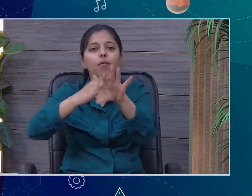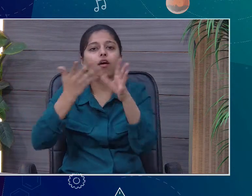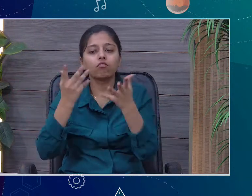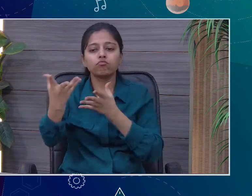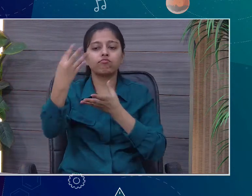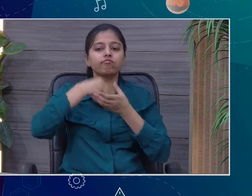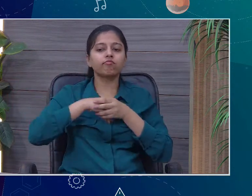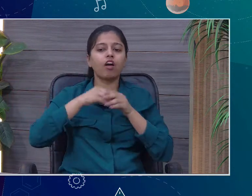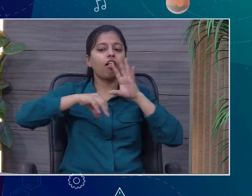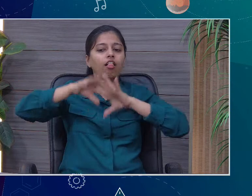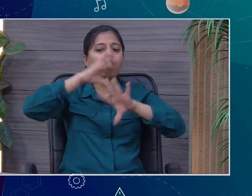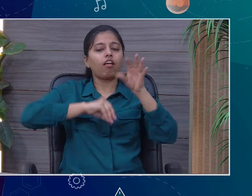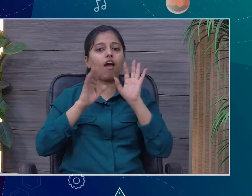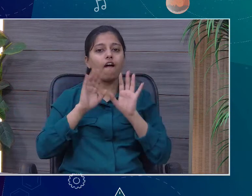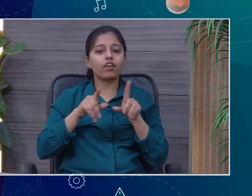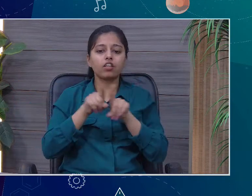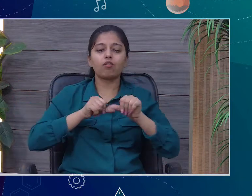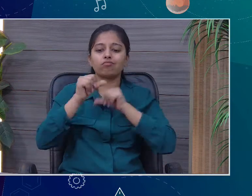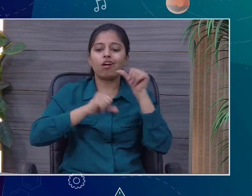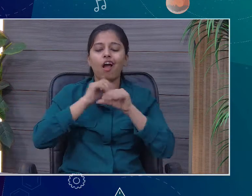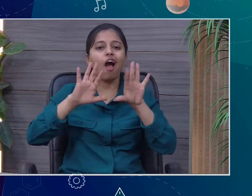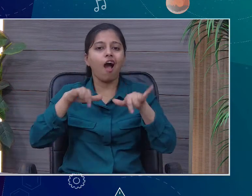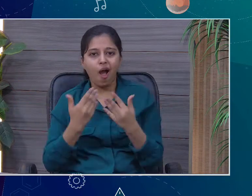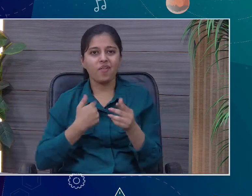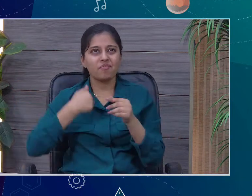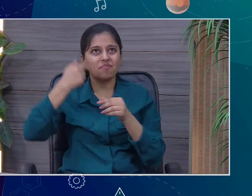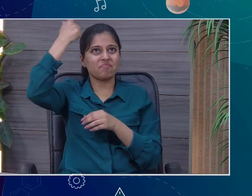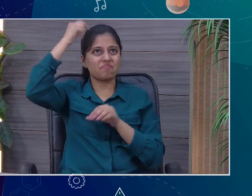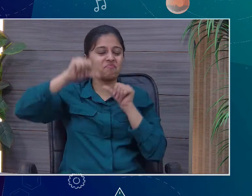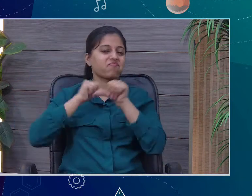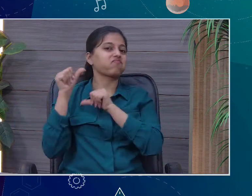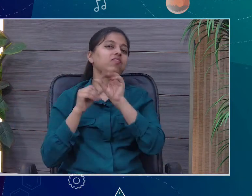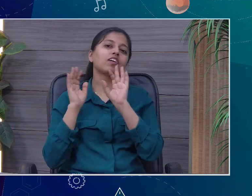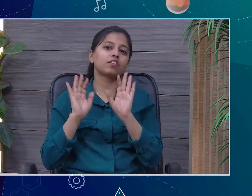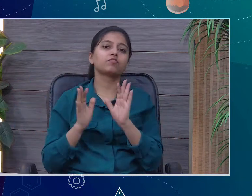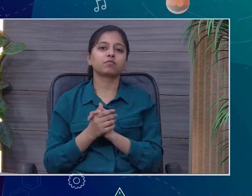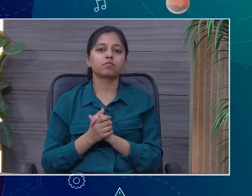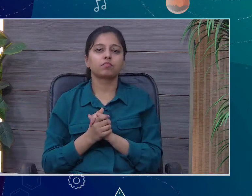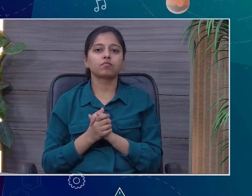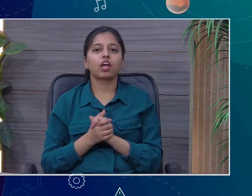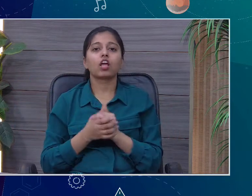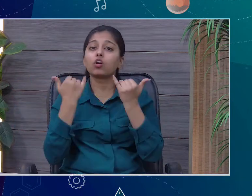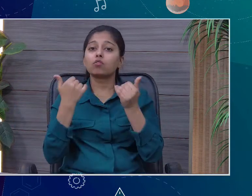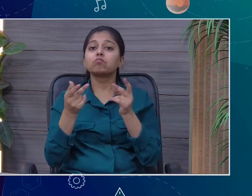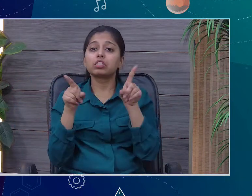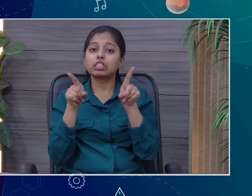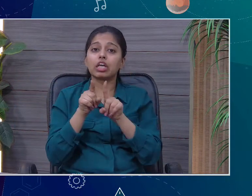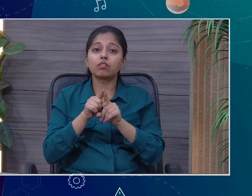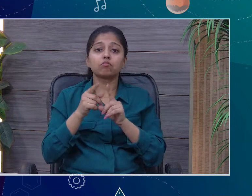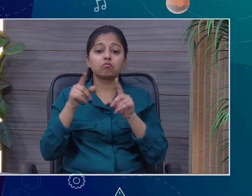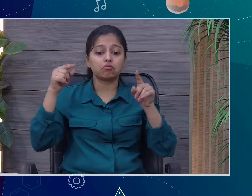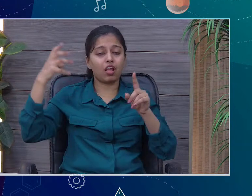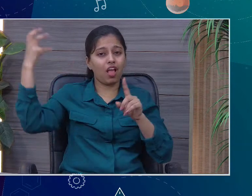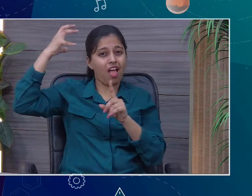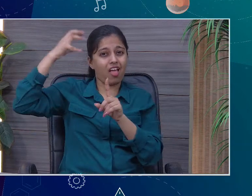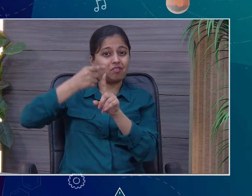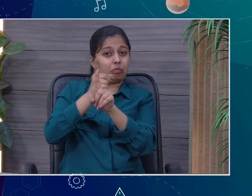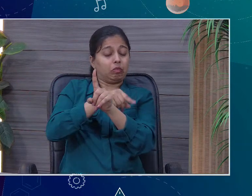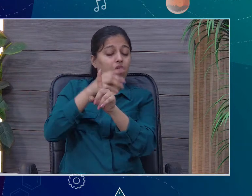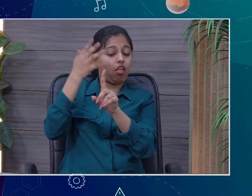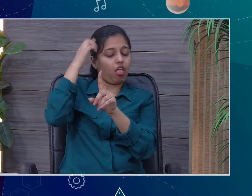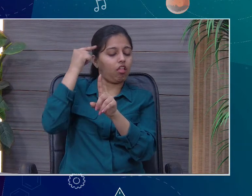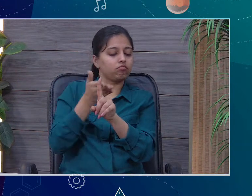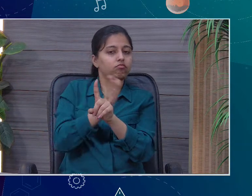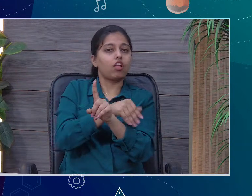it, and they process it in their brains. So this way they can see the shadow as well. And